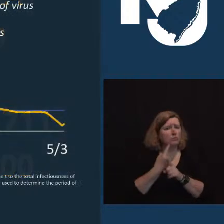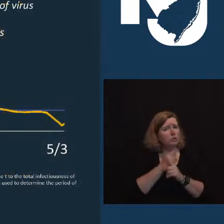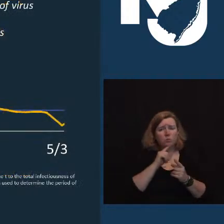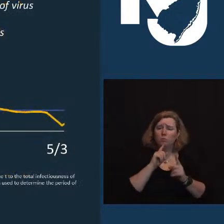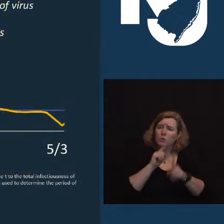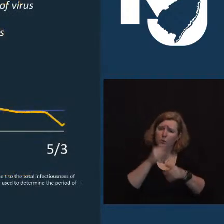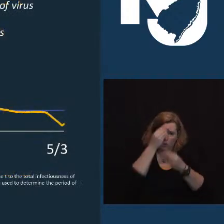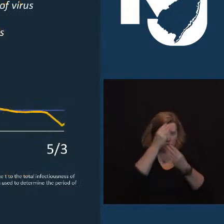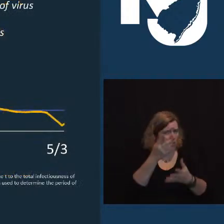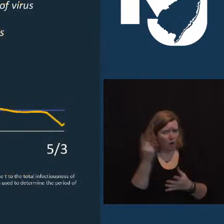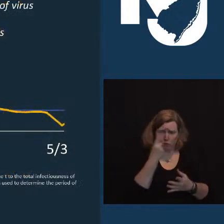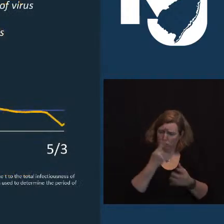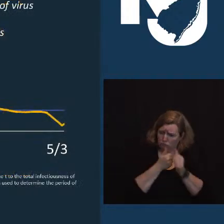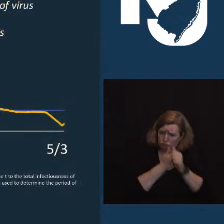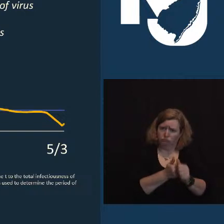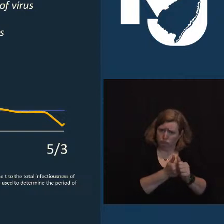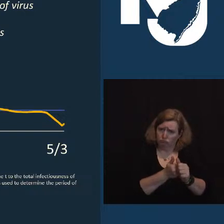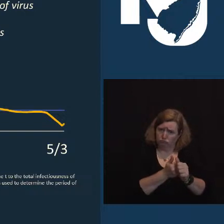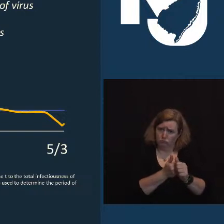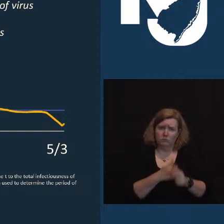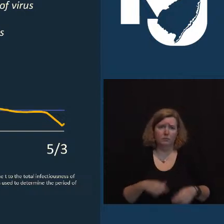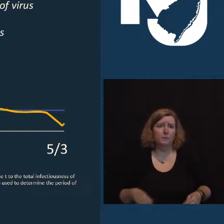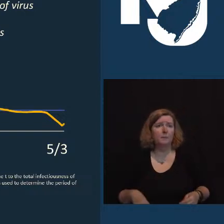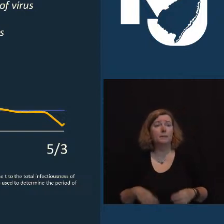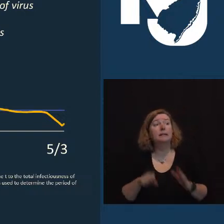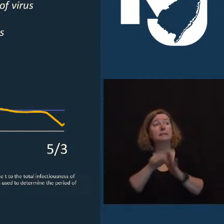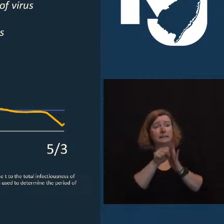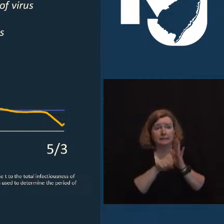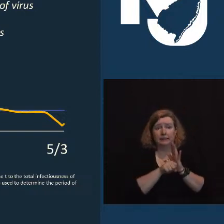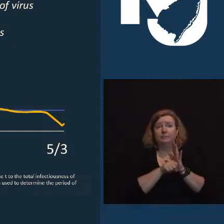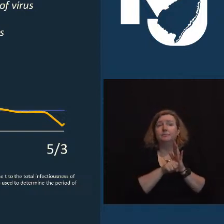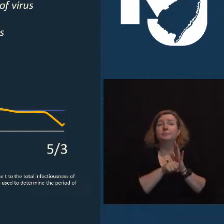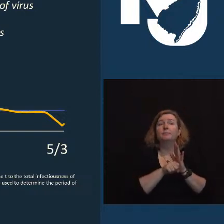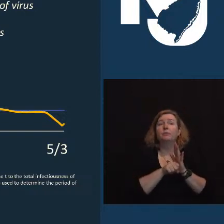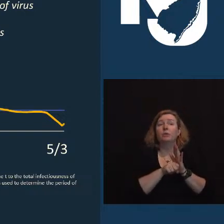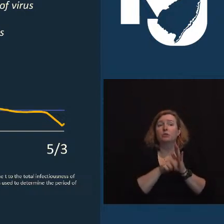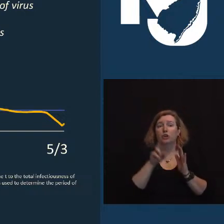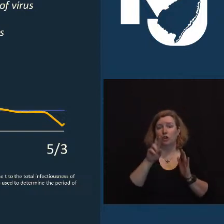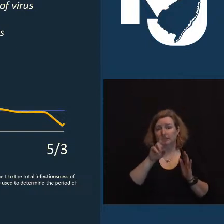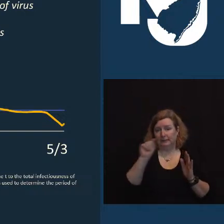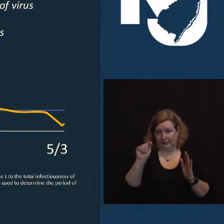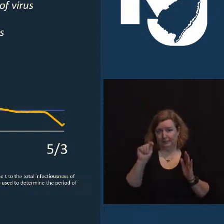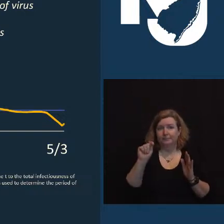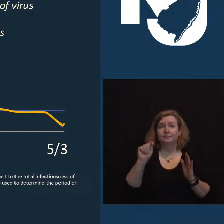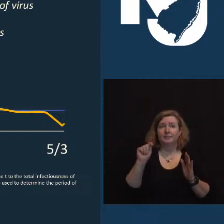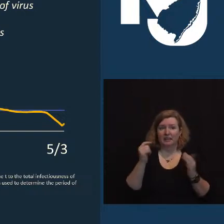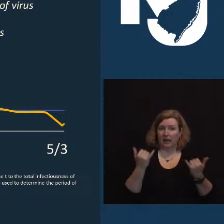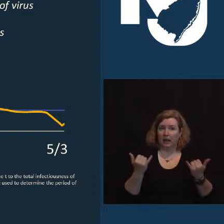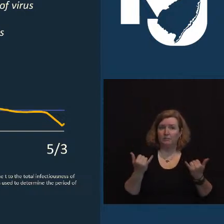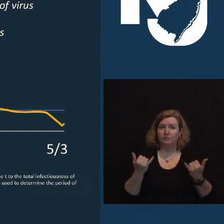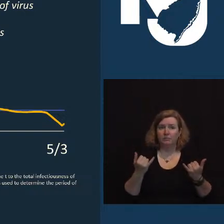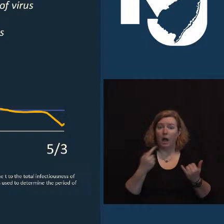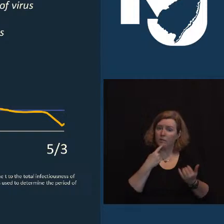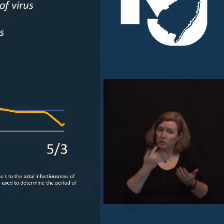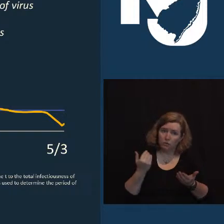rate of transmission is at 0.34. I'm going to repeat what Judy and I said on Monday, which is we think this